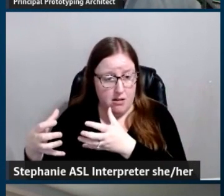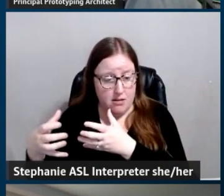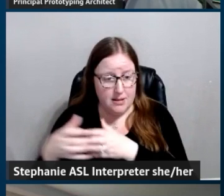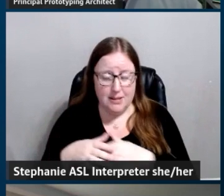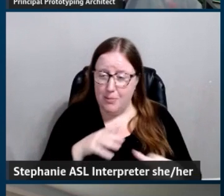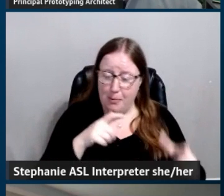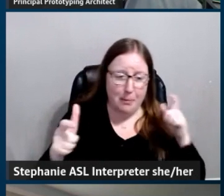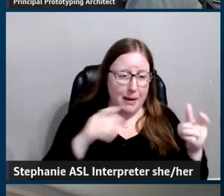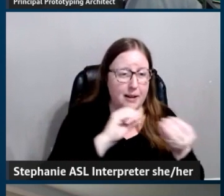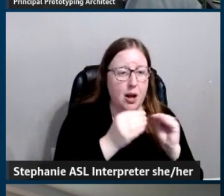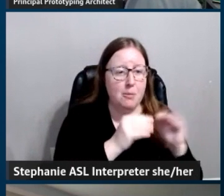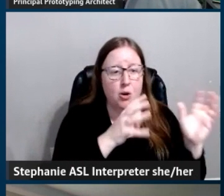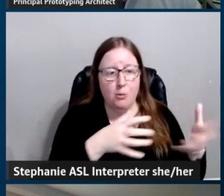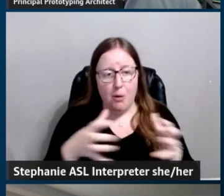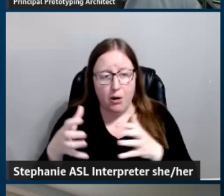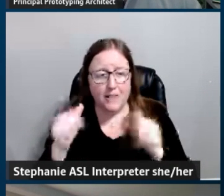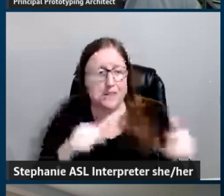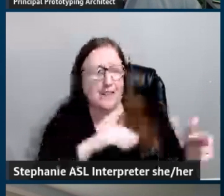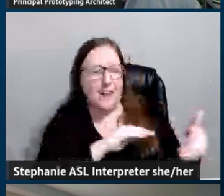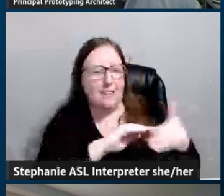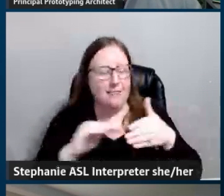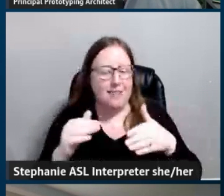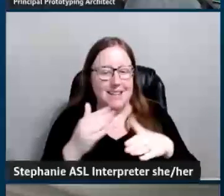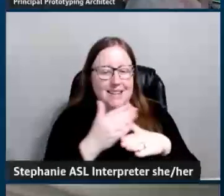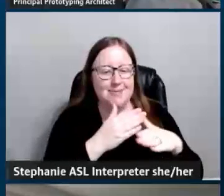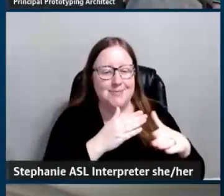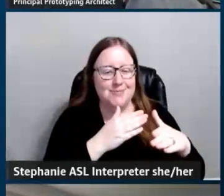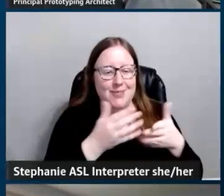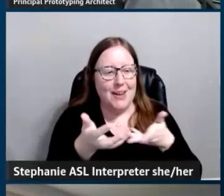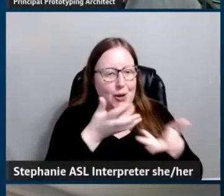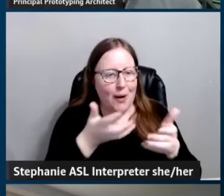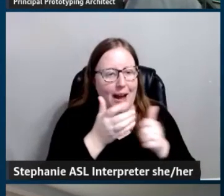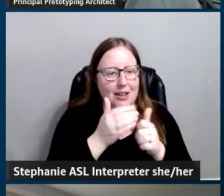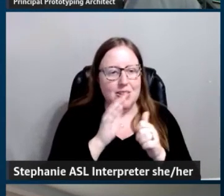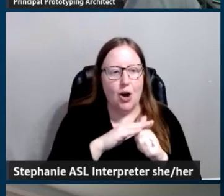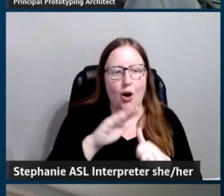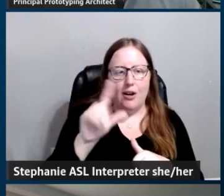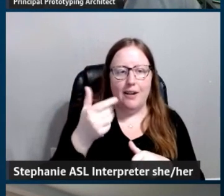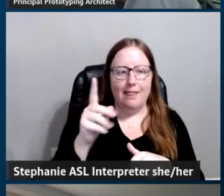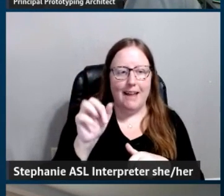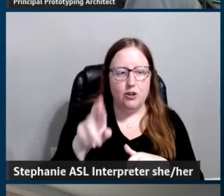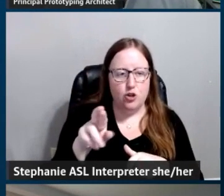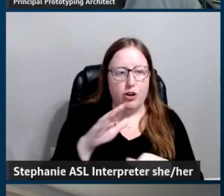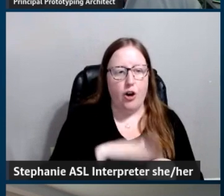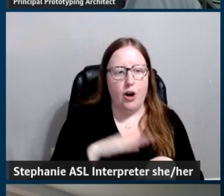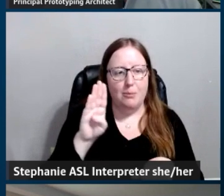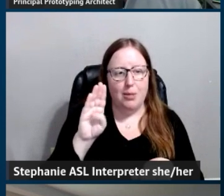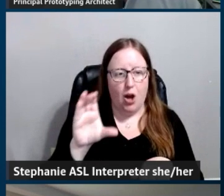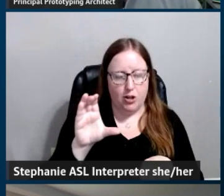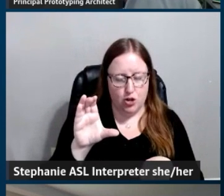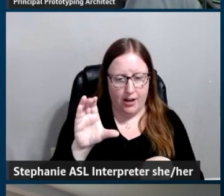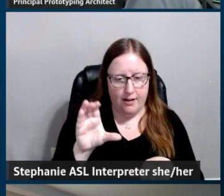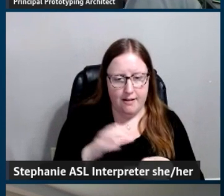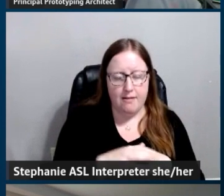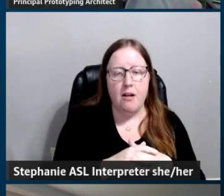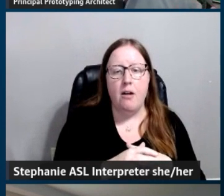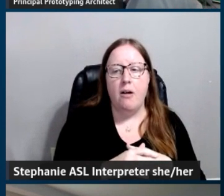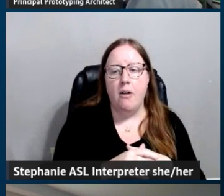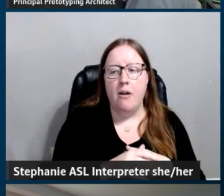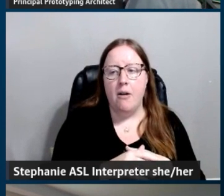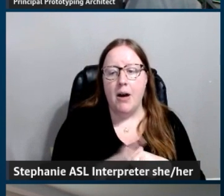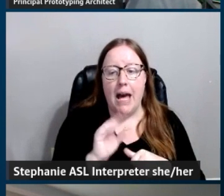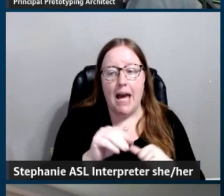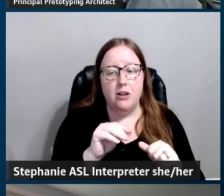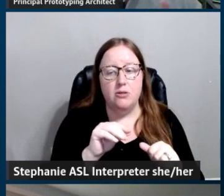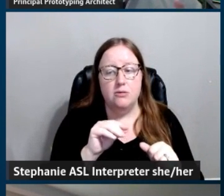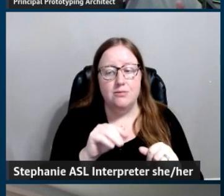of parties, can interact on a ledger of sorts on this blockchain. And transfer